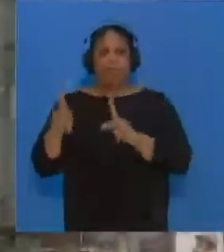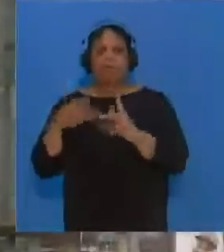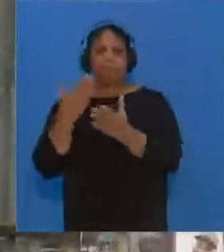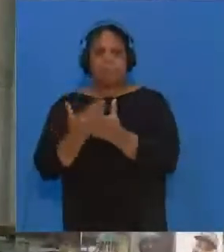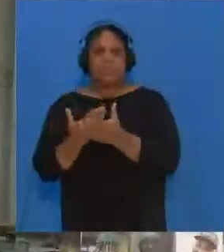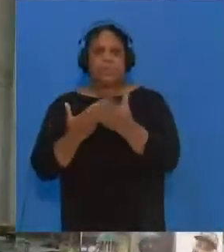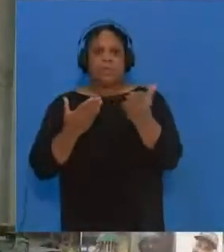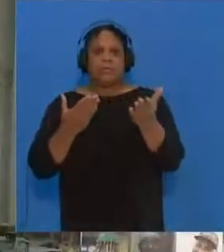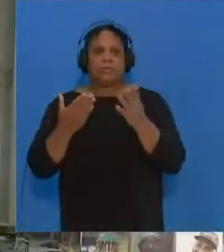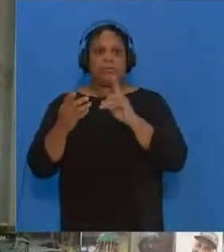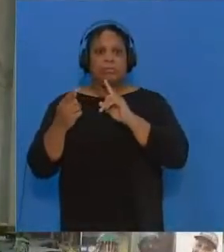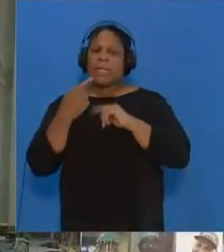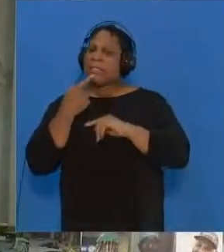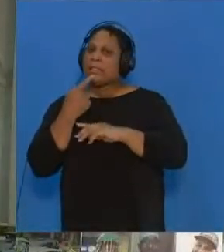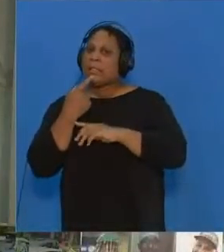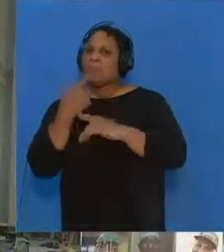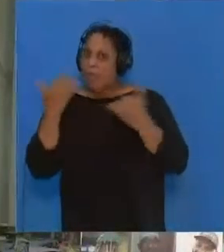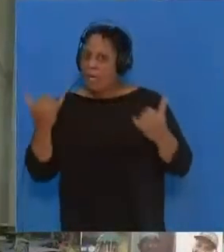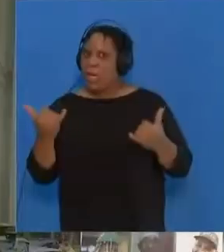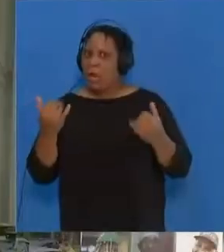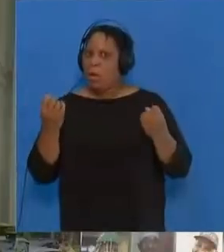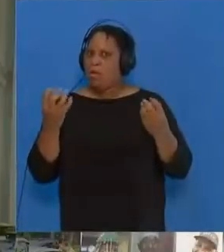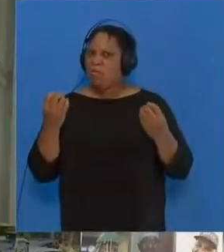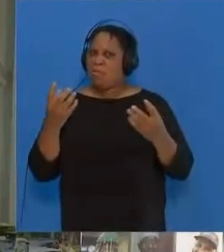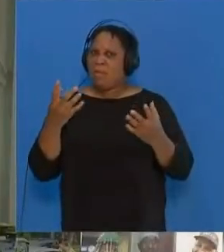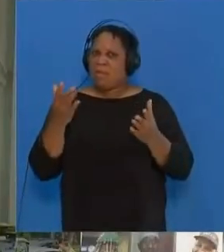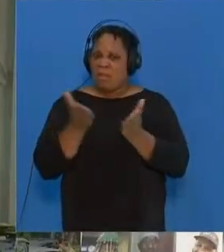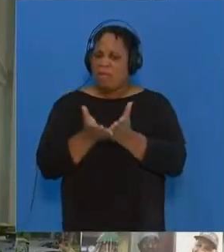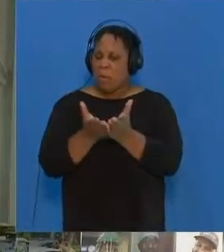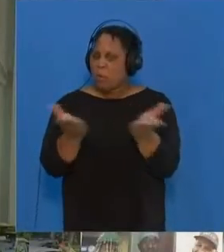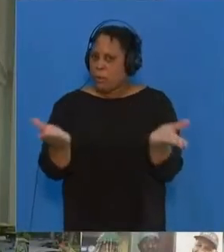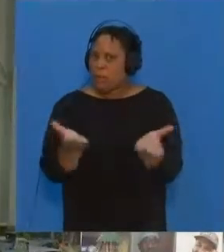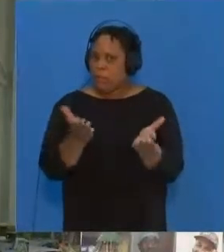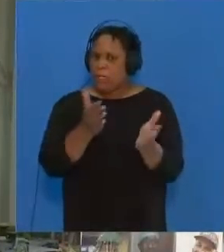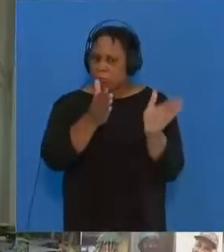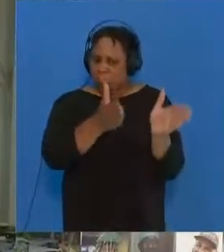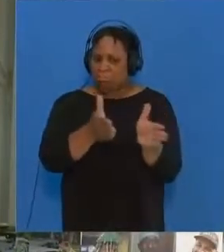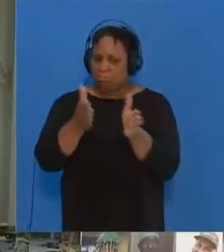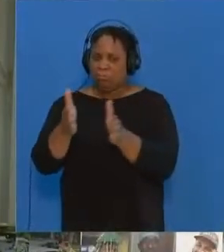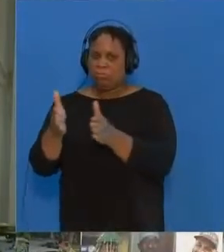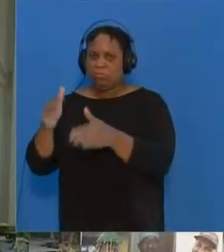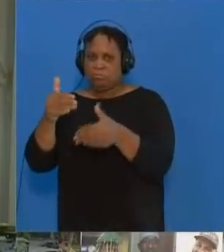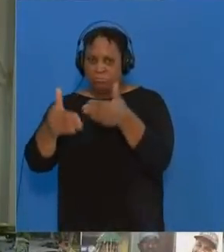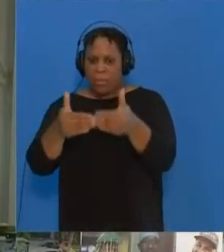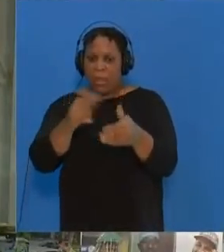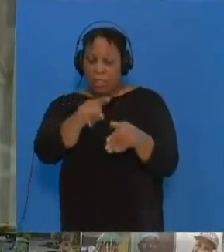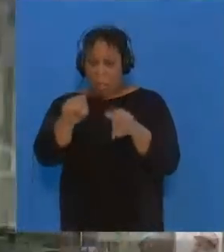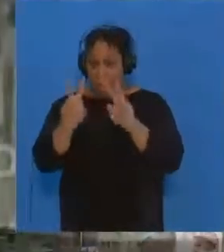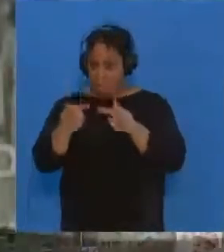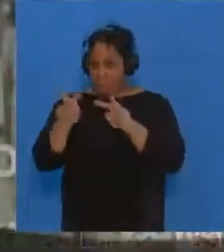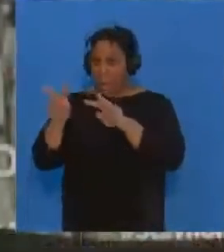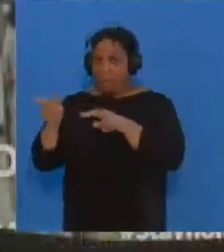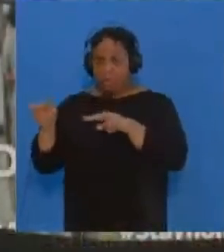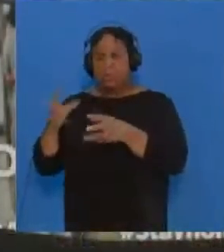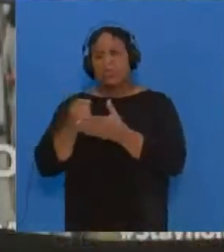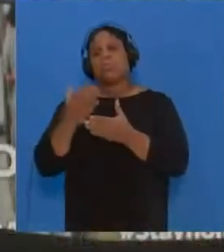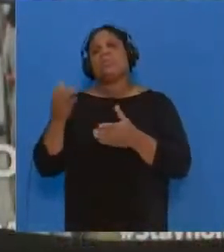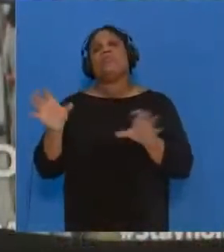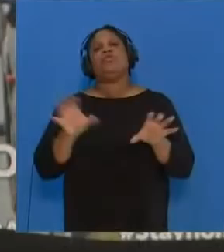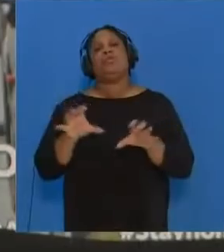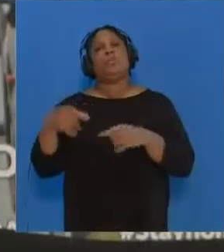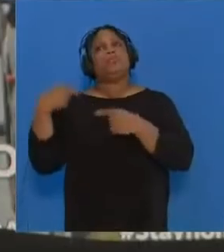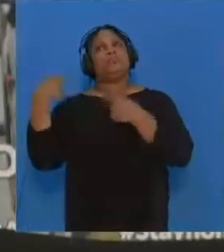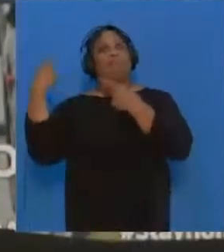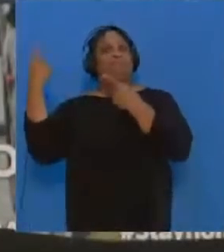Now we have a number of boats that land. We have a procedure in place and they are monitored. And that is something that we've been doing